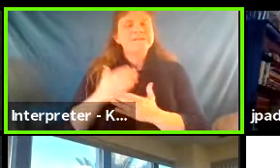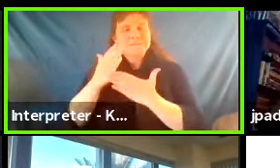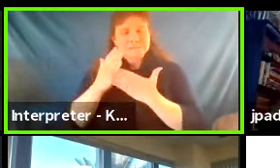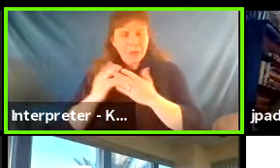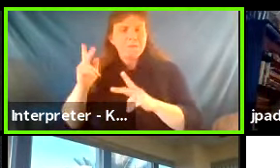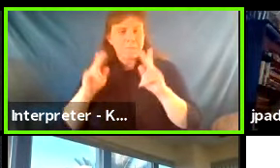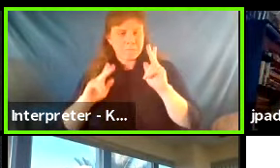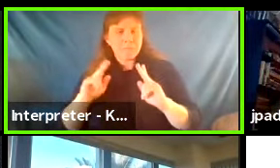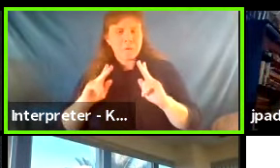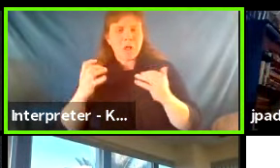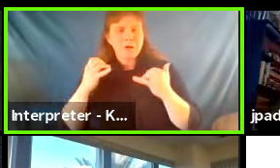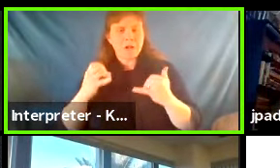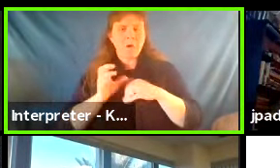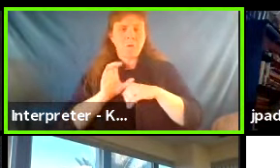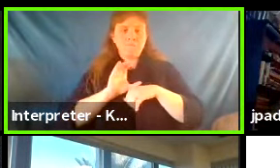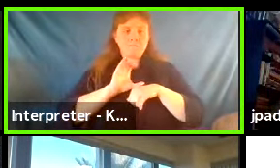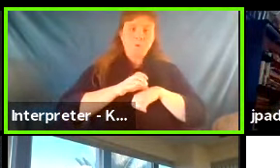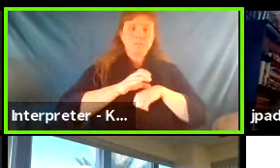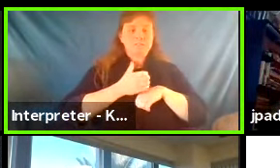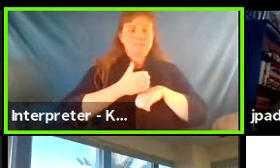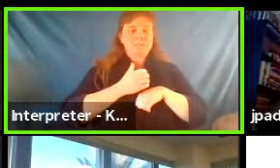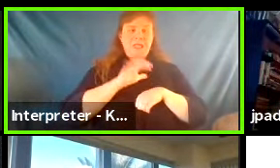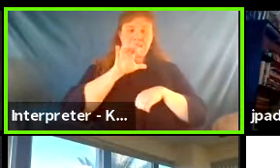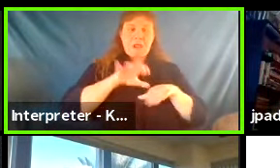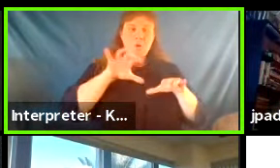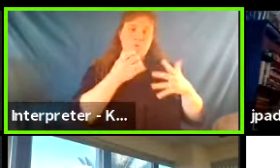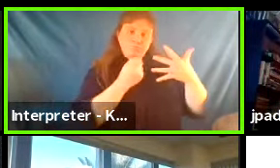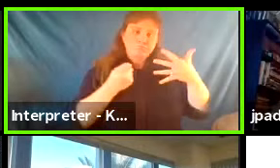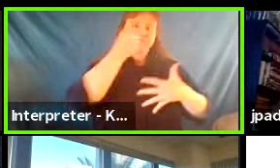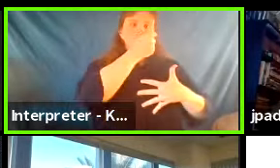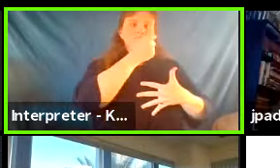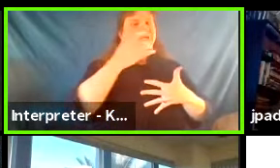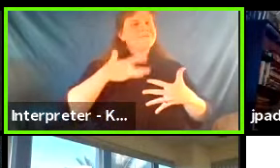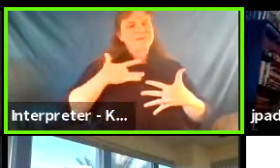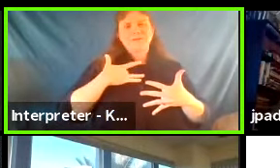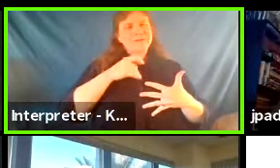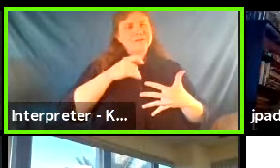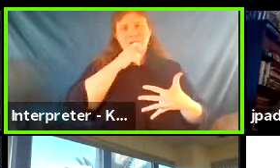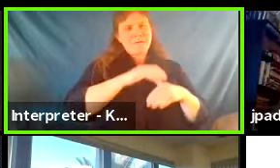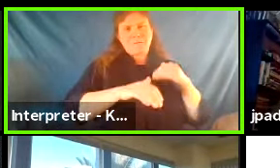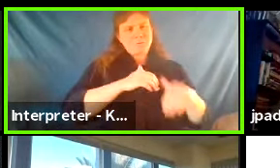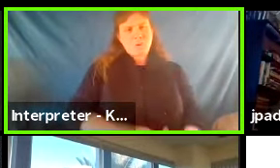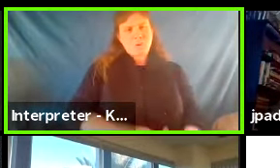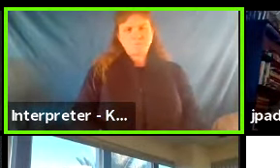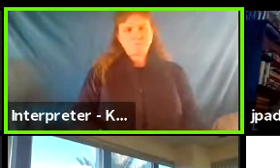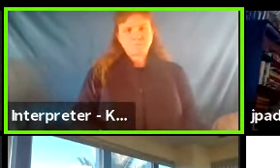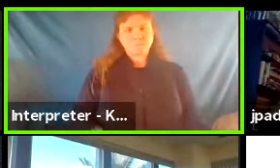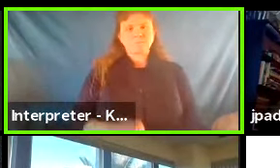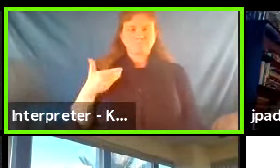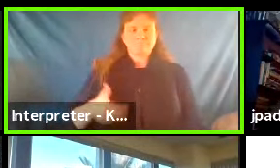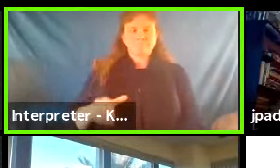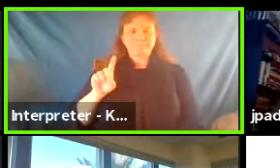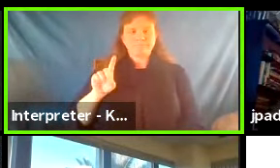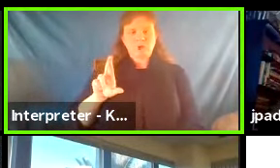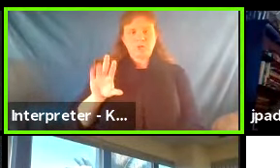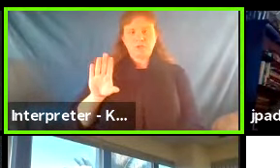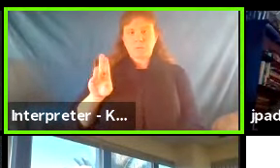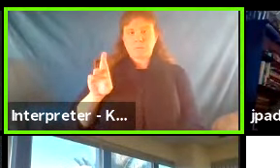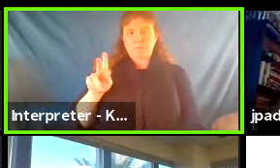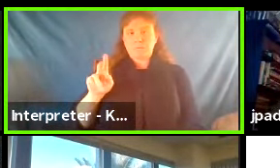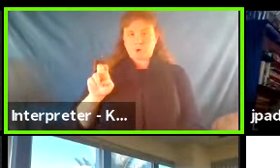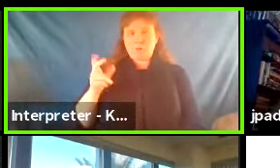ahead of farm workers. And that's what I'm talking about that feels uncomfortable. Okay, so it sounds like you were okay with